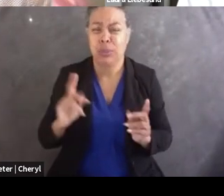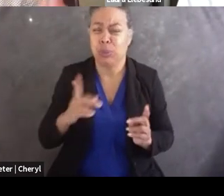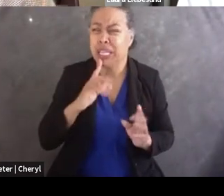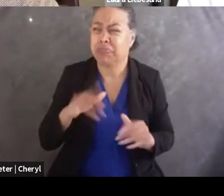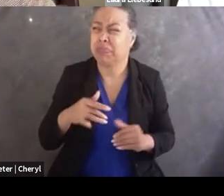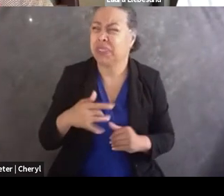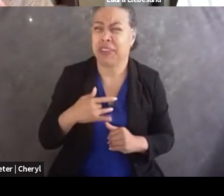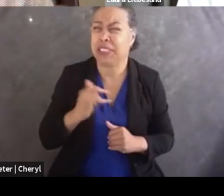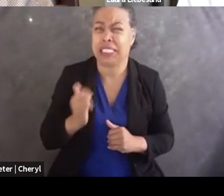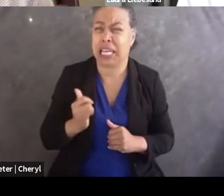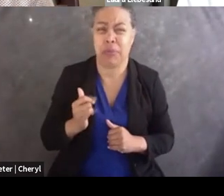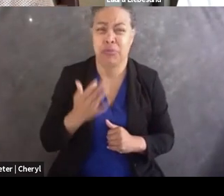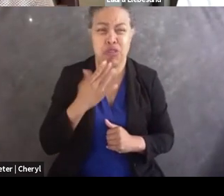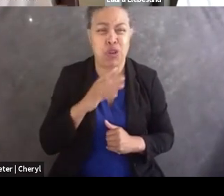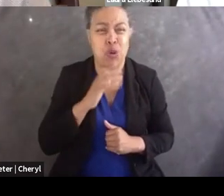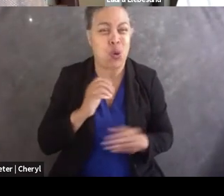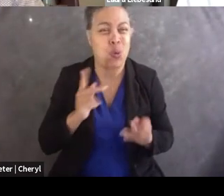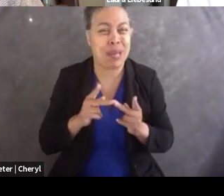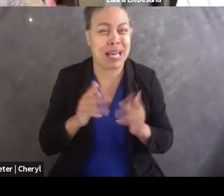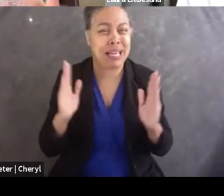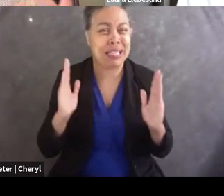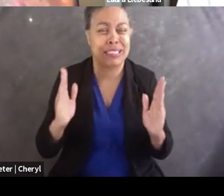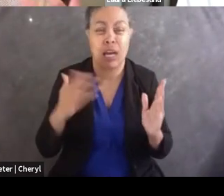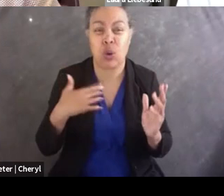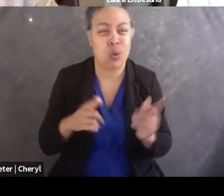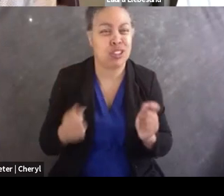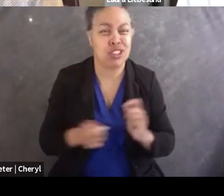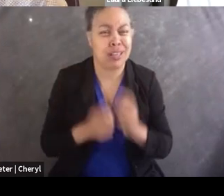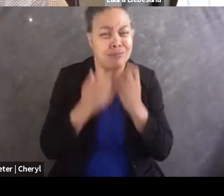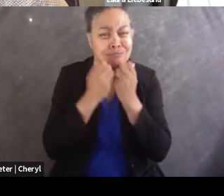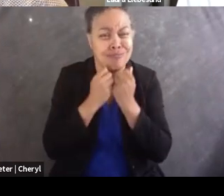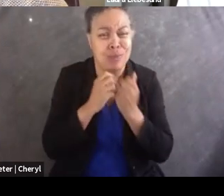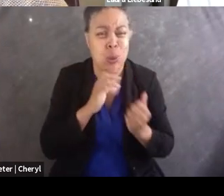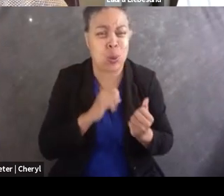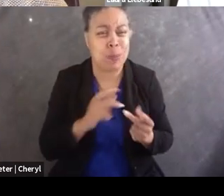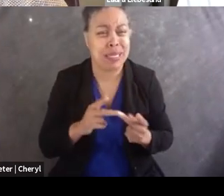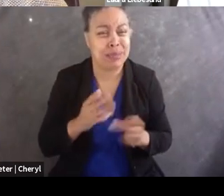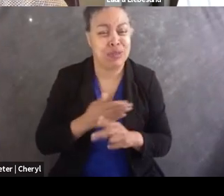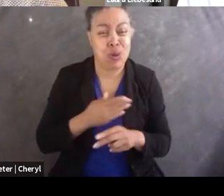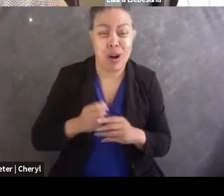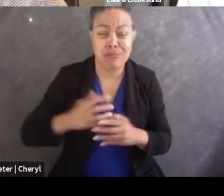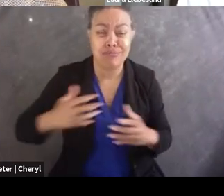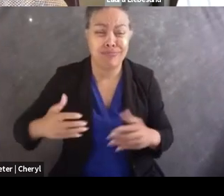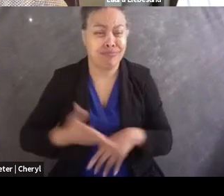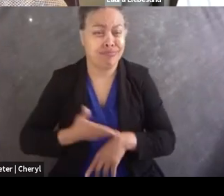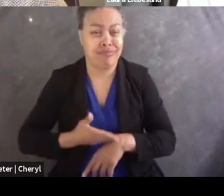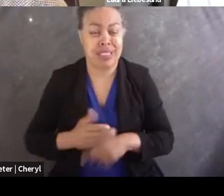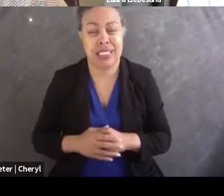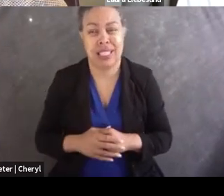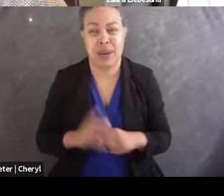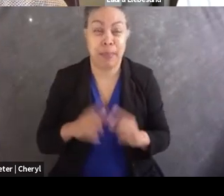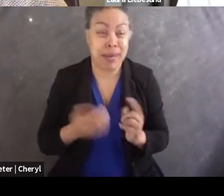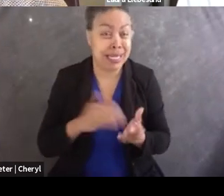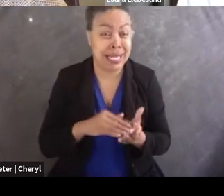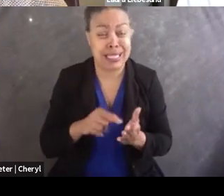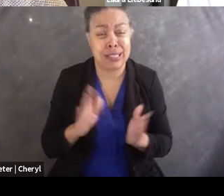place better. I think we all have that experience of like not wanting change, like loving our old places. But I, you know, I think they really recreated what those small,